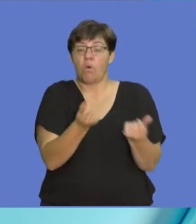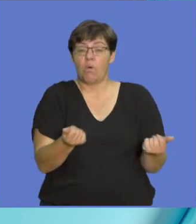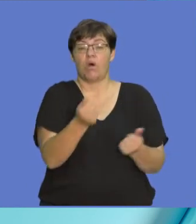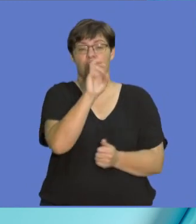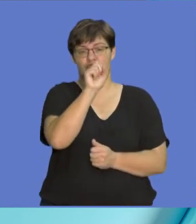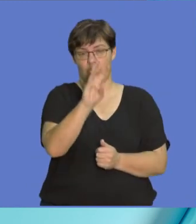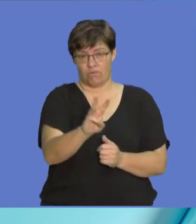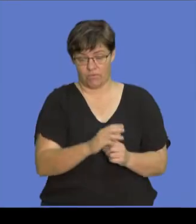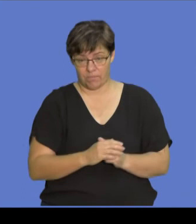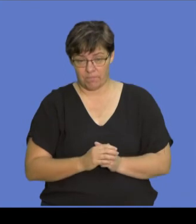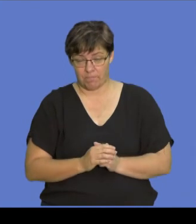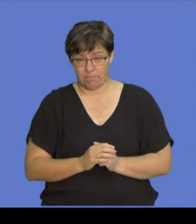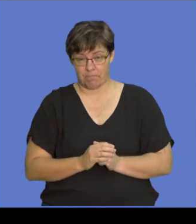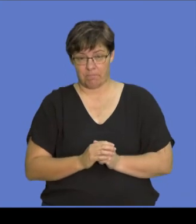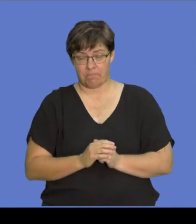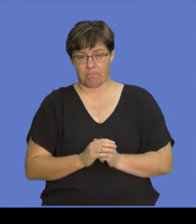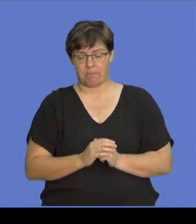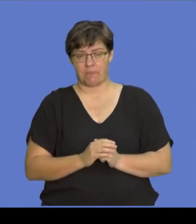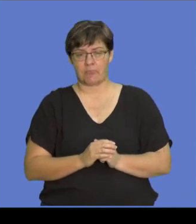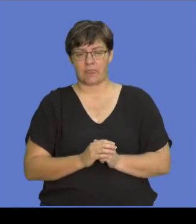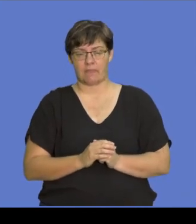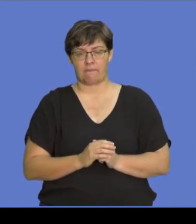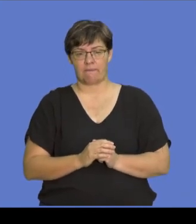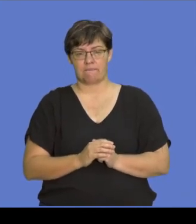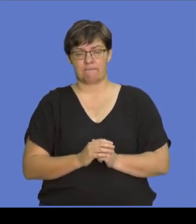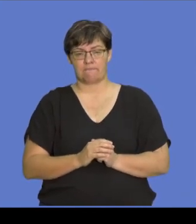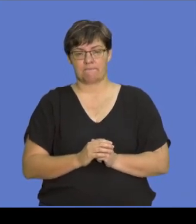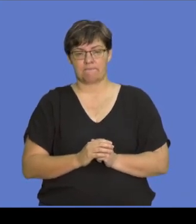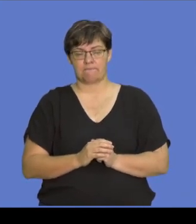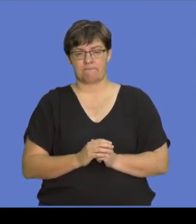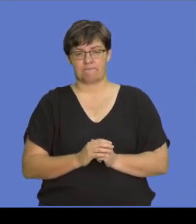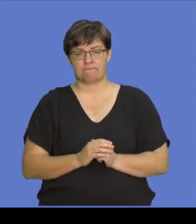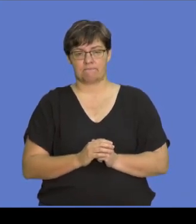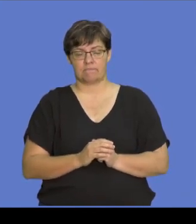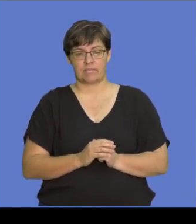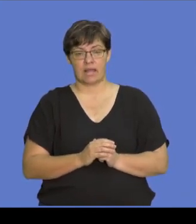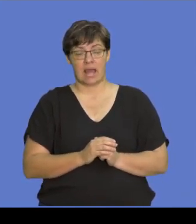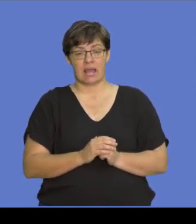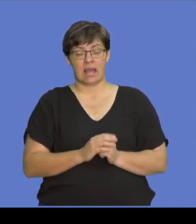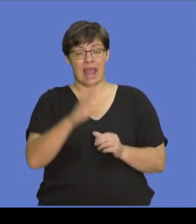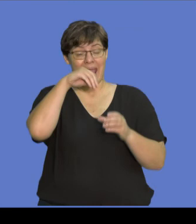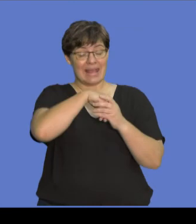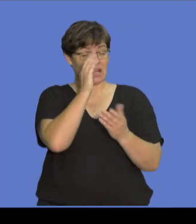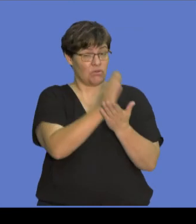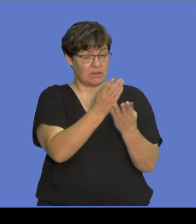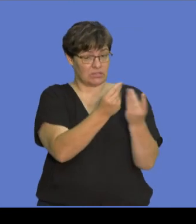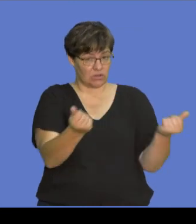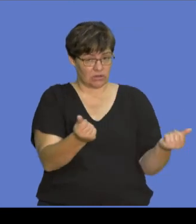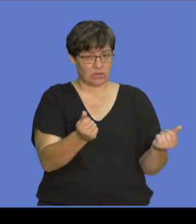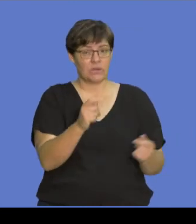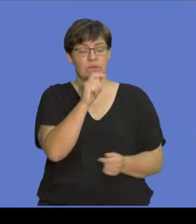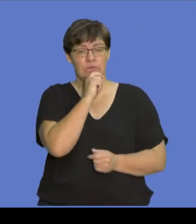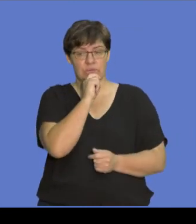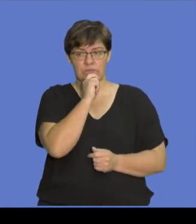Okay, and you are told that also in the case of indirect materials, we're using the periodic